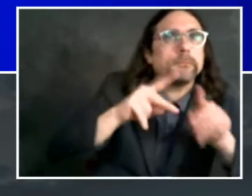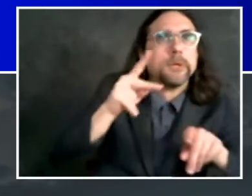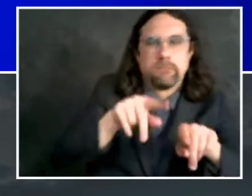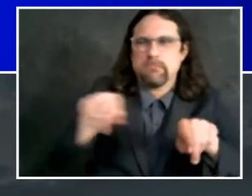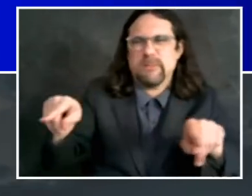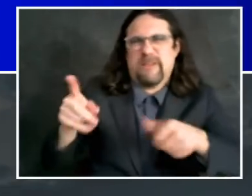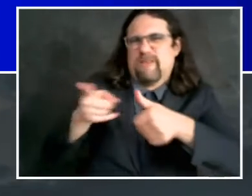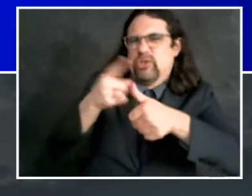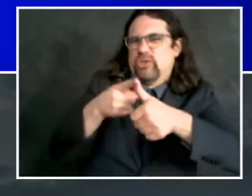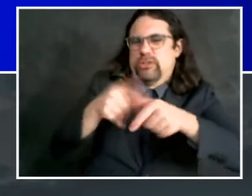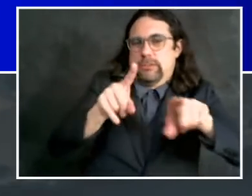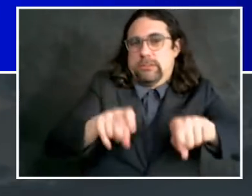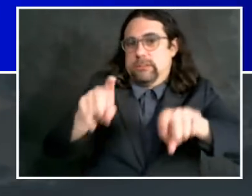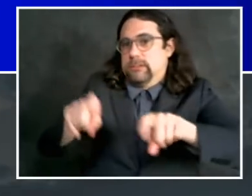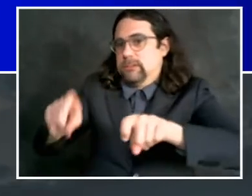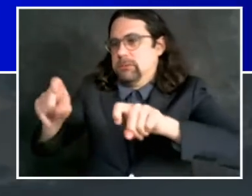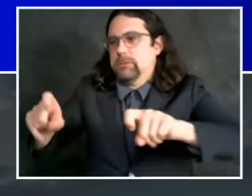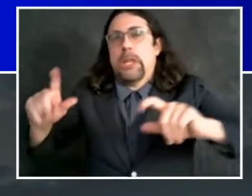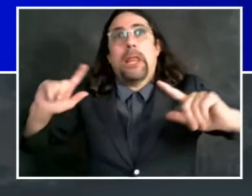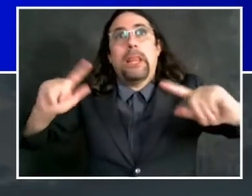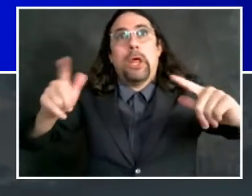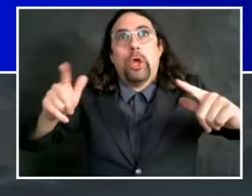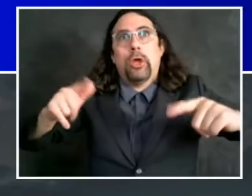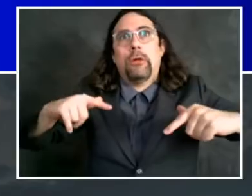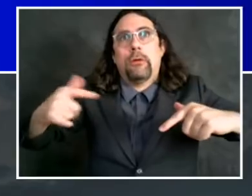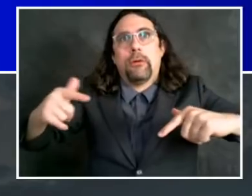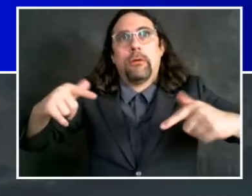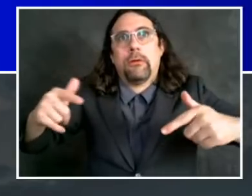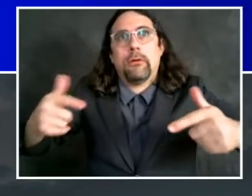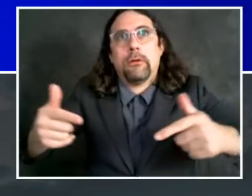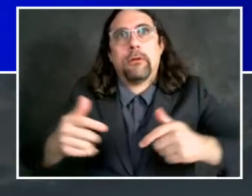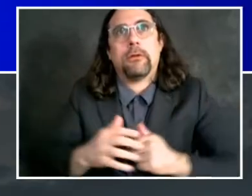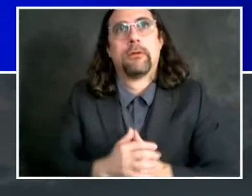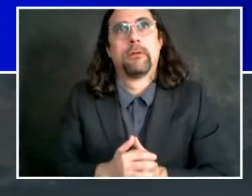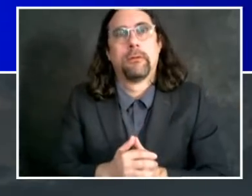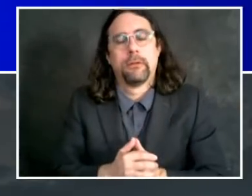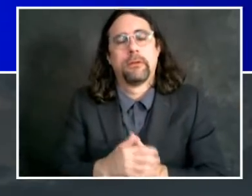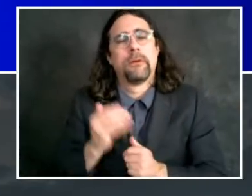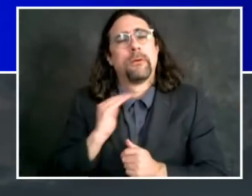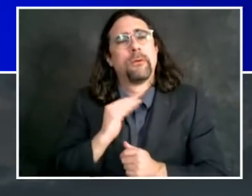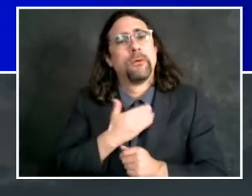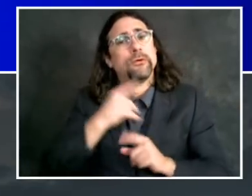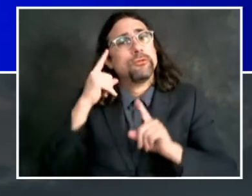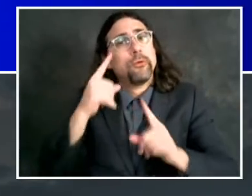trace operation reaching into every corner of the 5 boroughs.